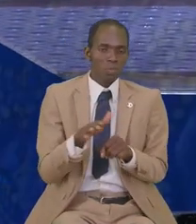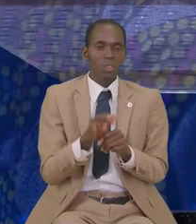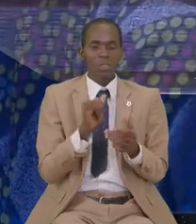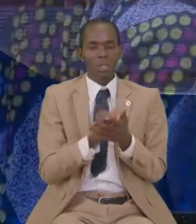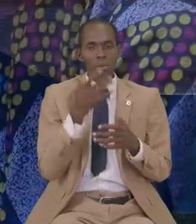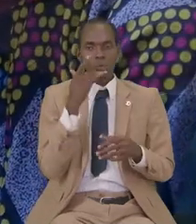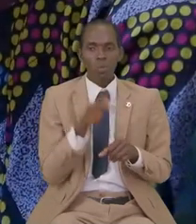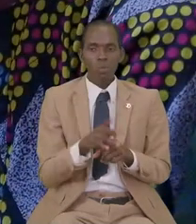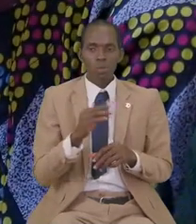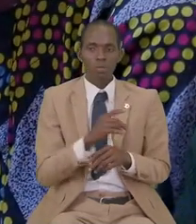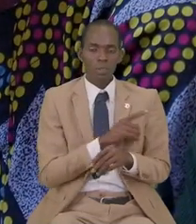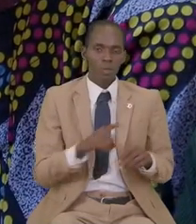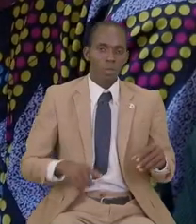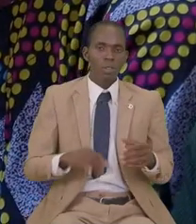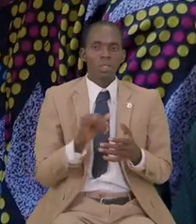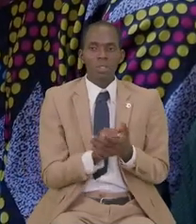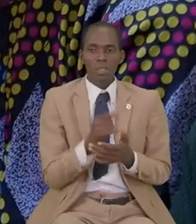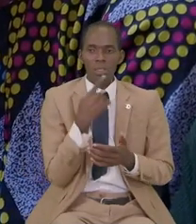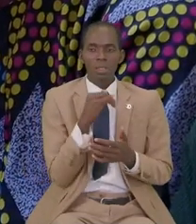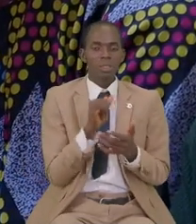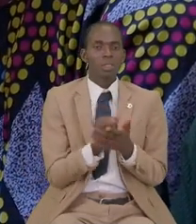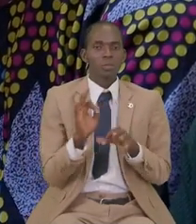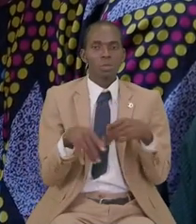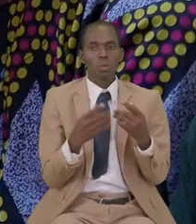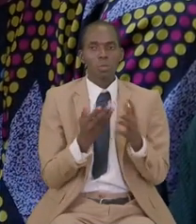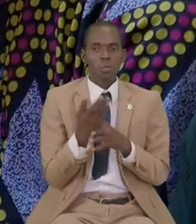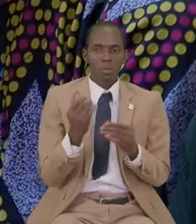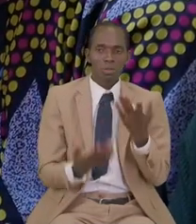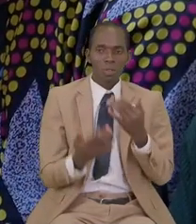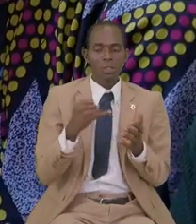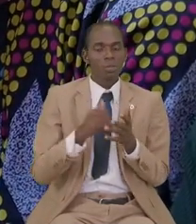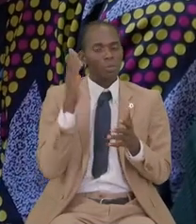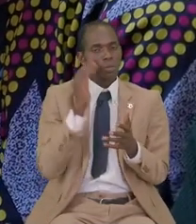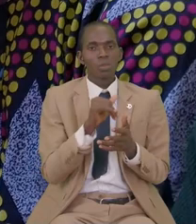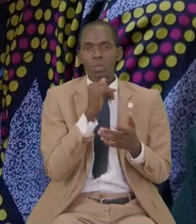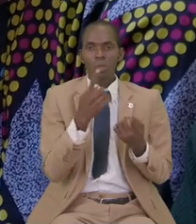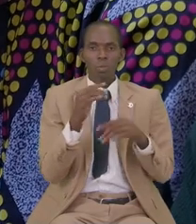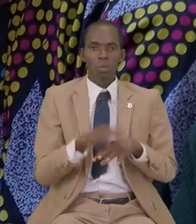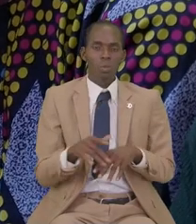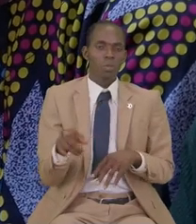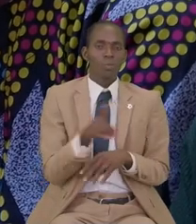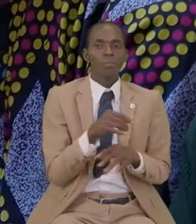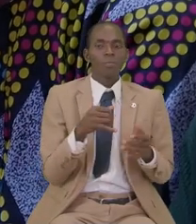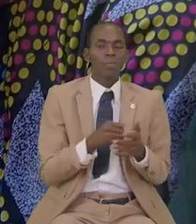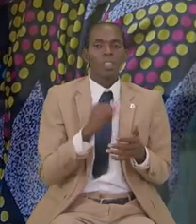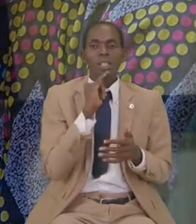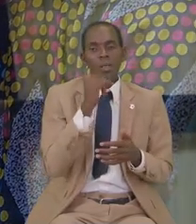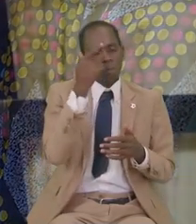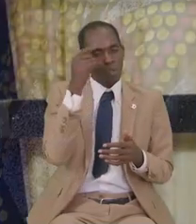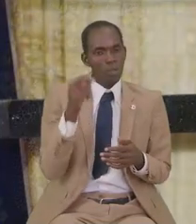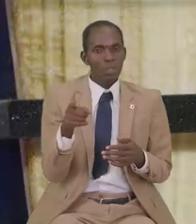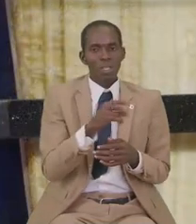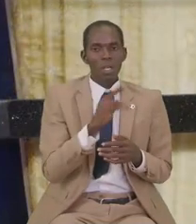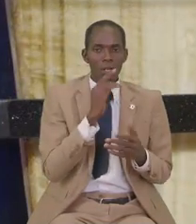through the fire, you will not be burnt. Even the flame shall not be kindled upon you. It's because they were